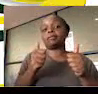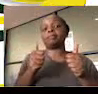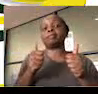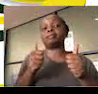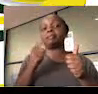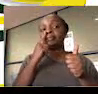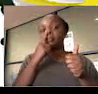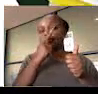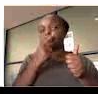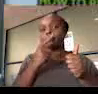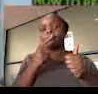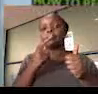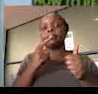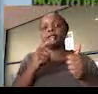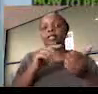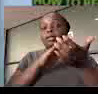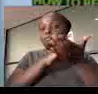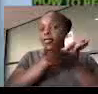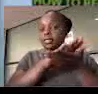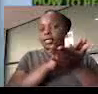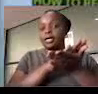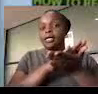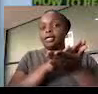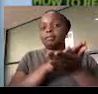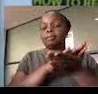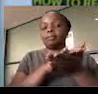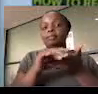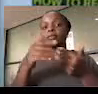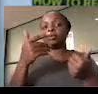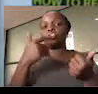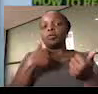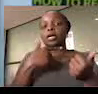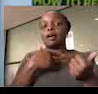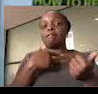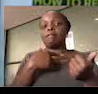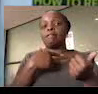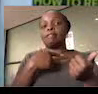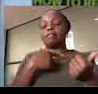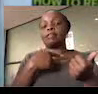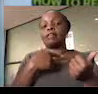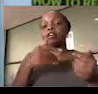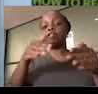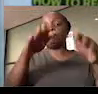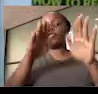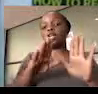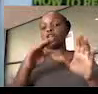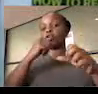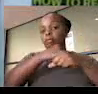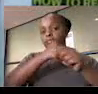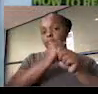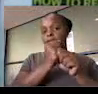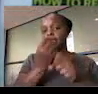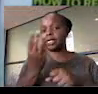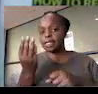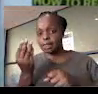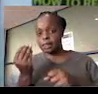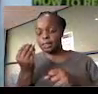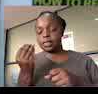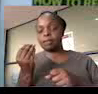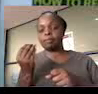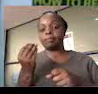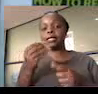agent, let's say that there's a funeral somewhere. Our field agents will always be there in all the funerals that